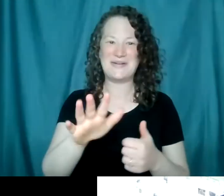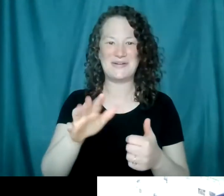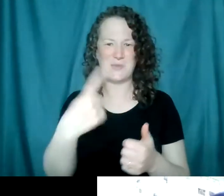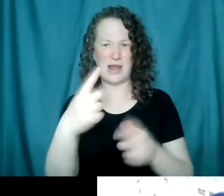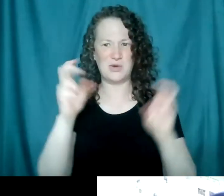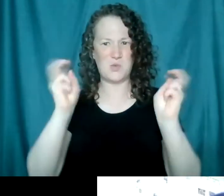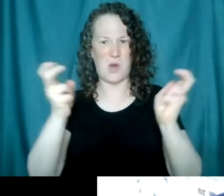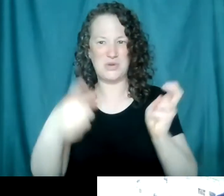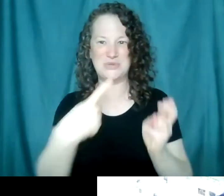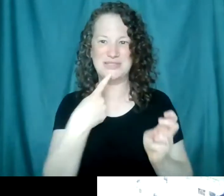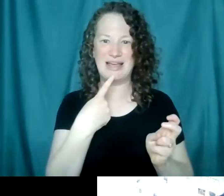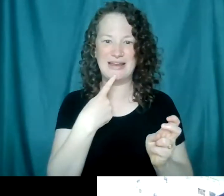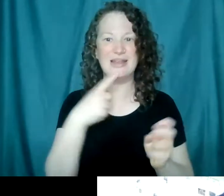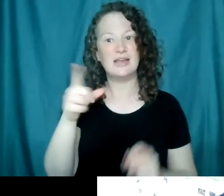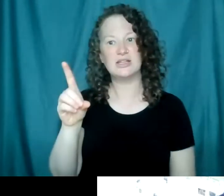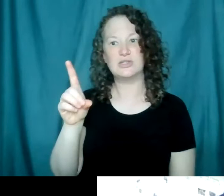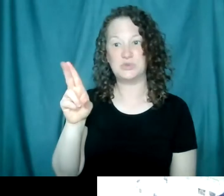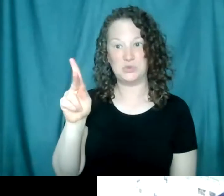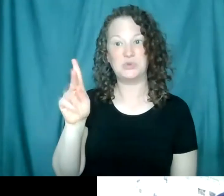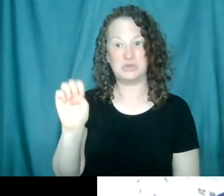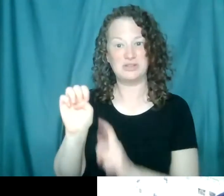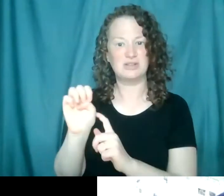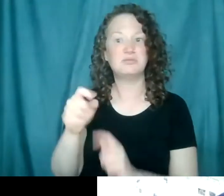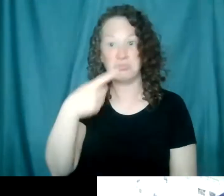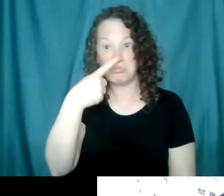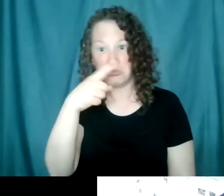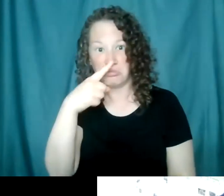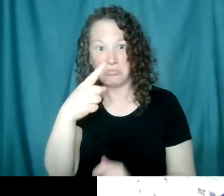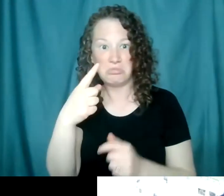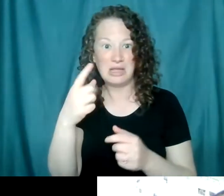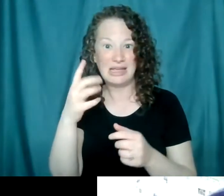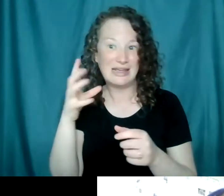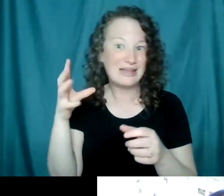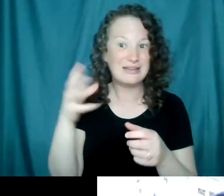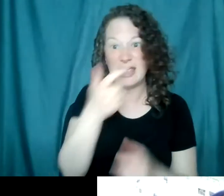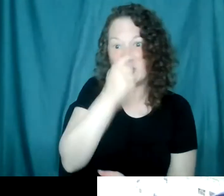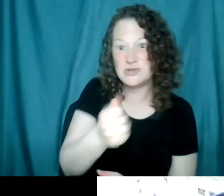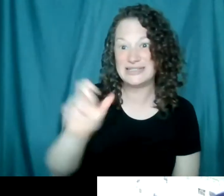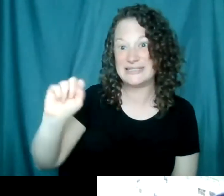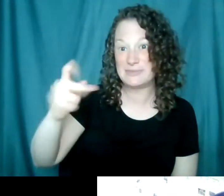where I think you were at Duke and you said, would you be interested in a space twist? And I think that is an